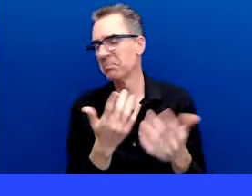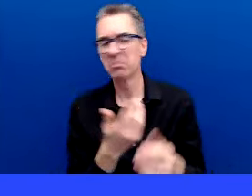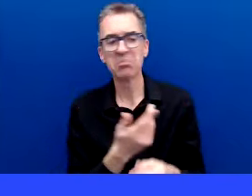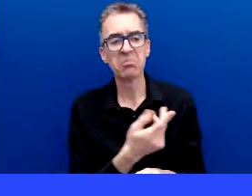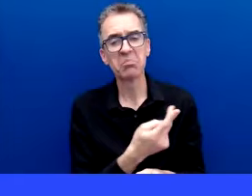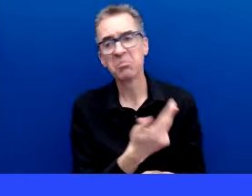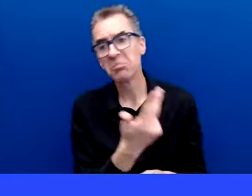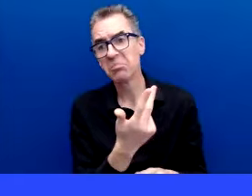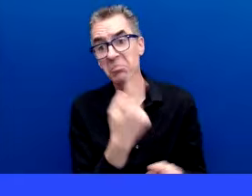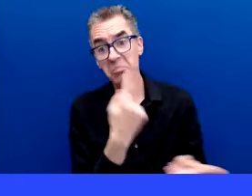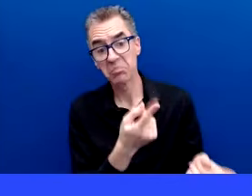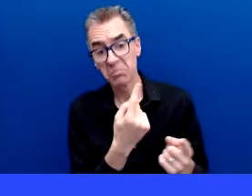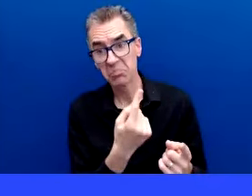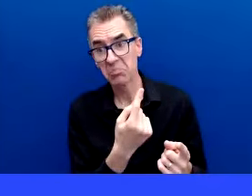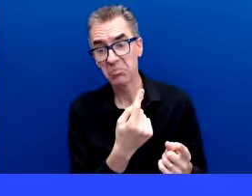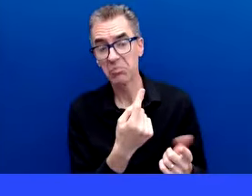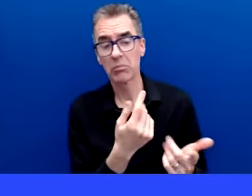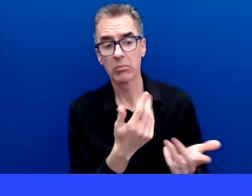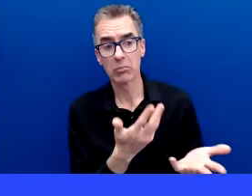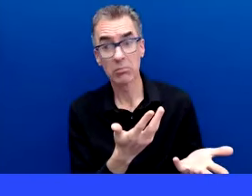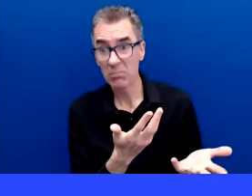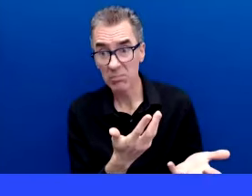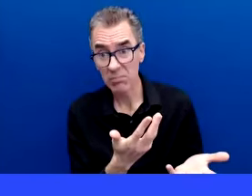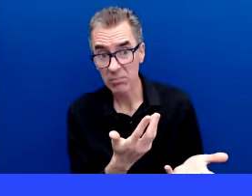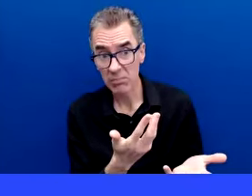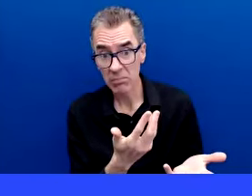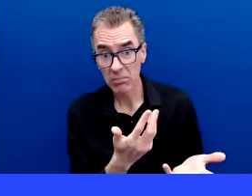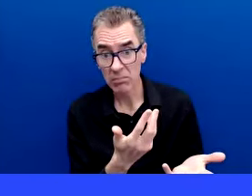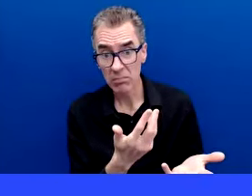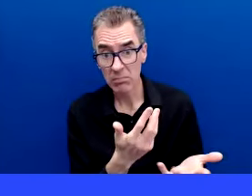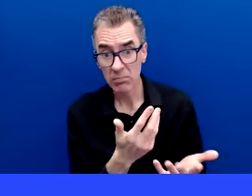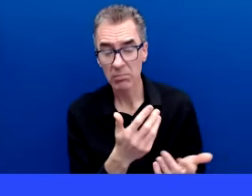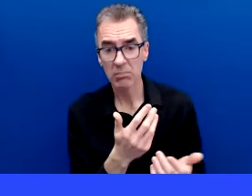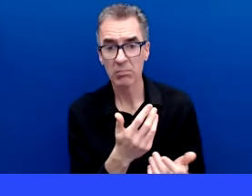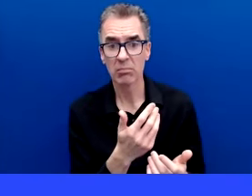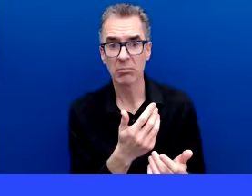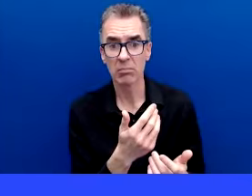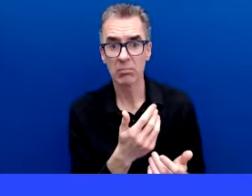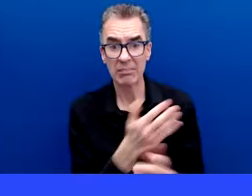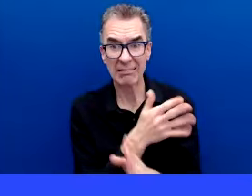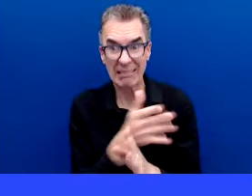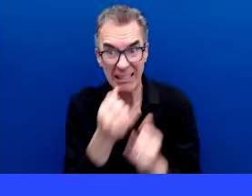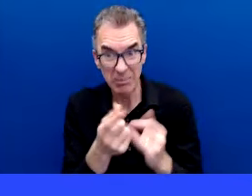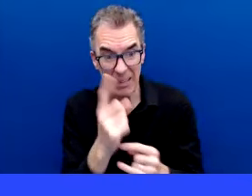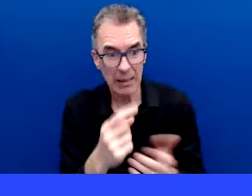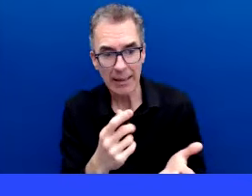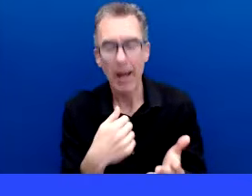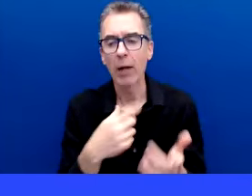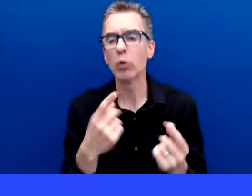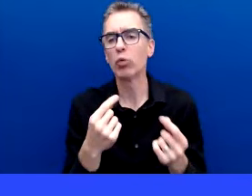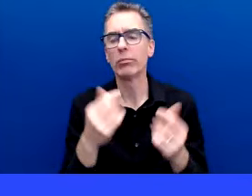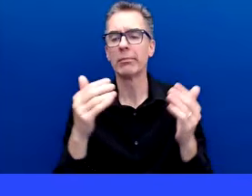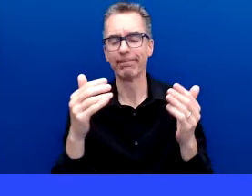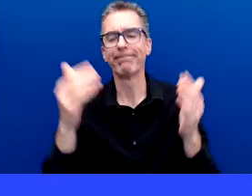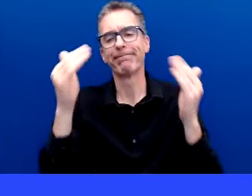respond, or maybe that week students aren't responding until the last couple days. So I will generate a follow-up question